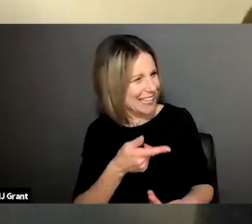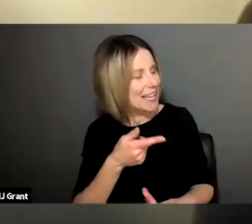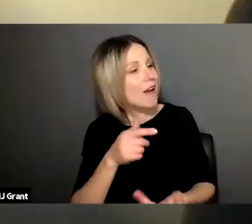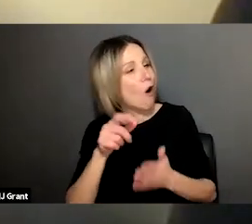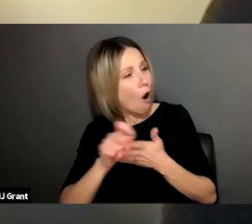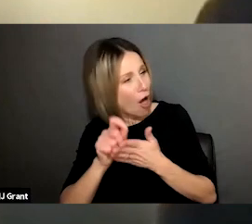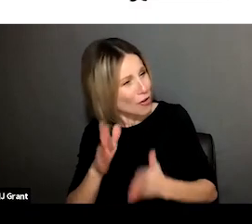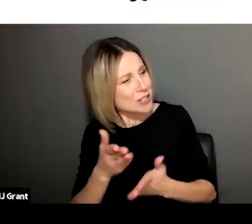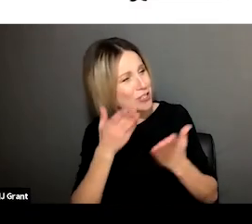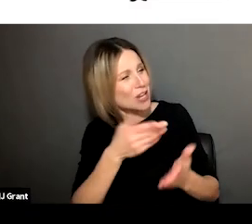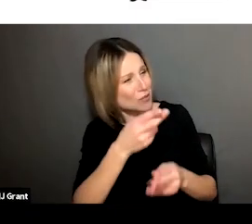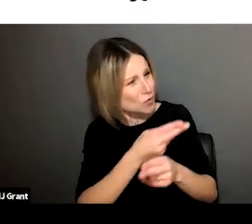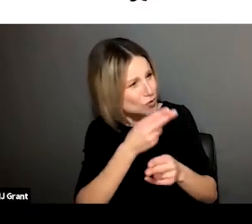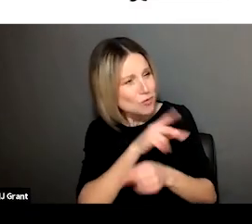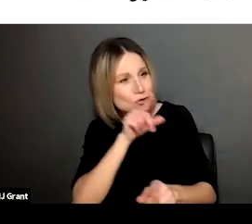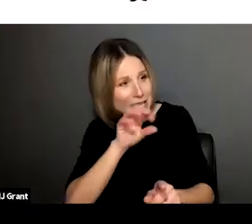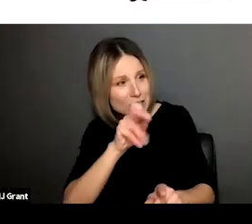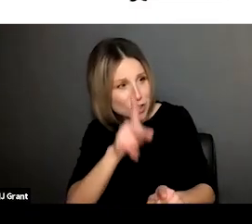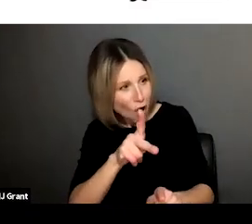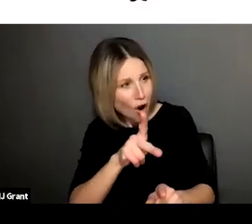use. Yeah, absolutely.